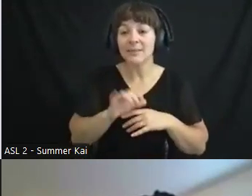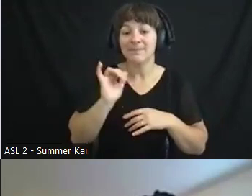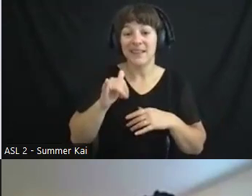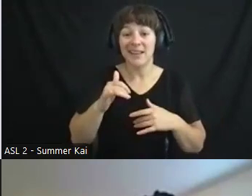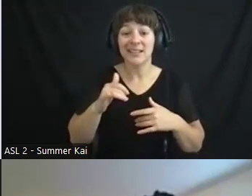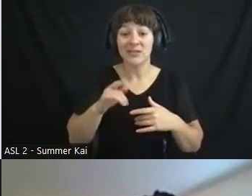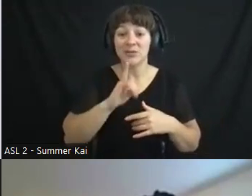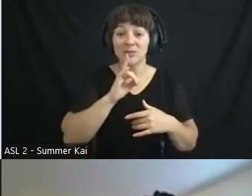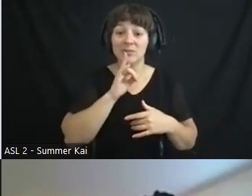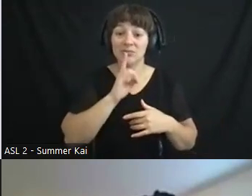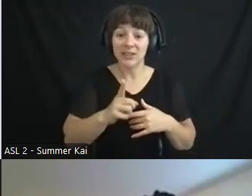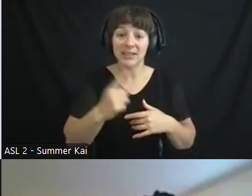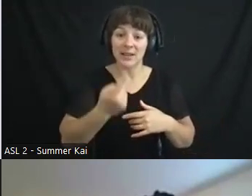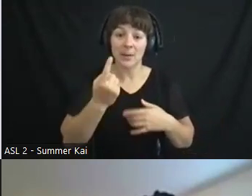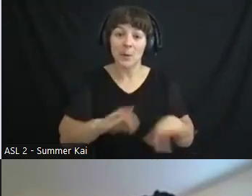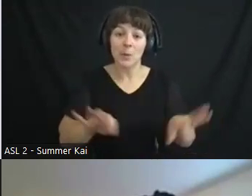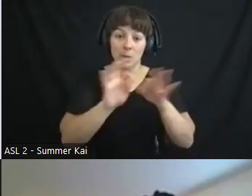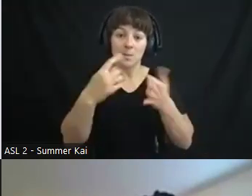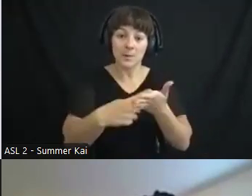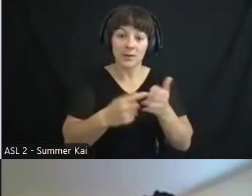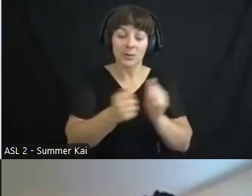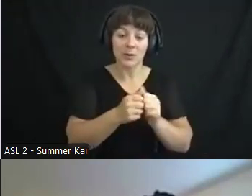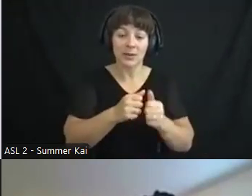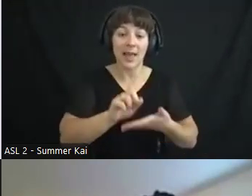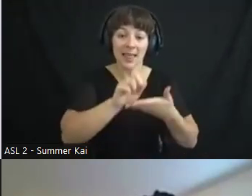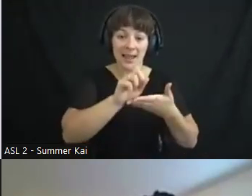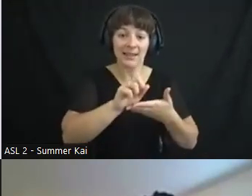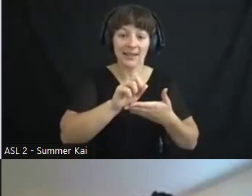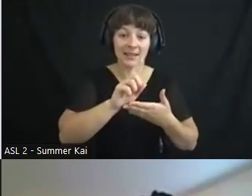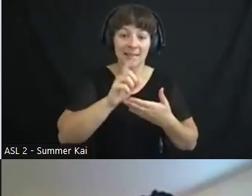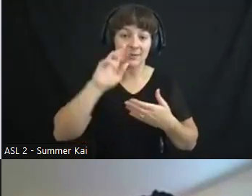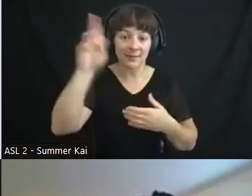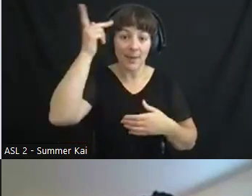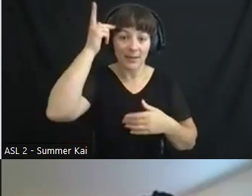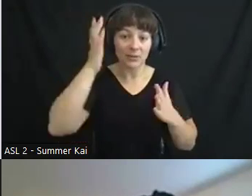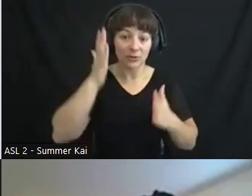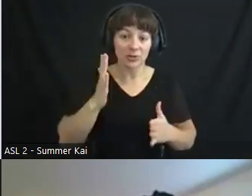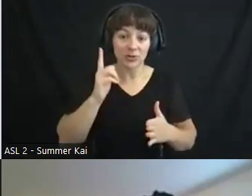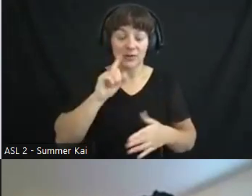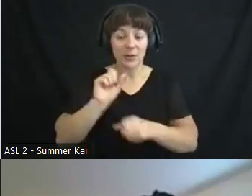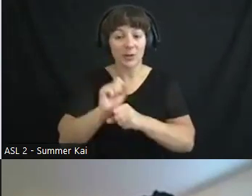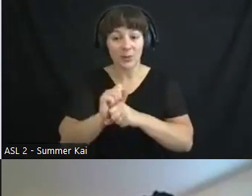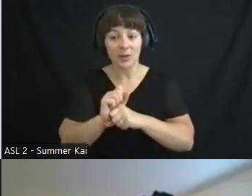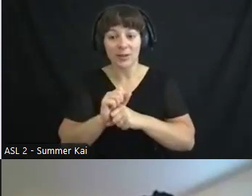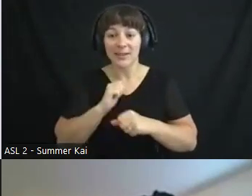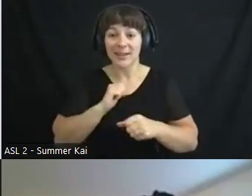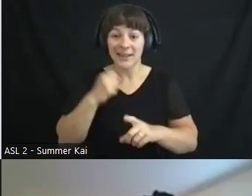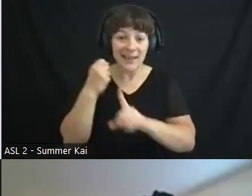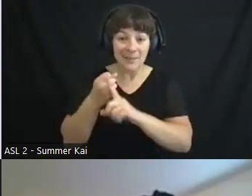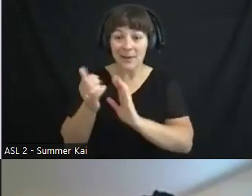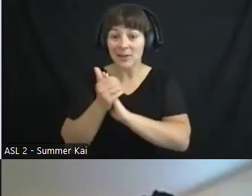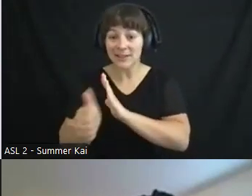our elected officials about the workforce, the impact on skilled nursing facilities, home